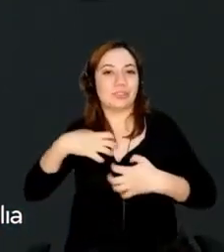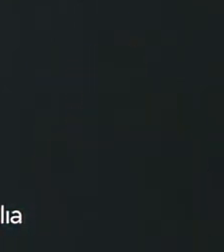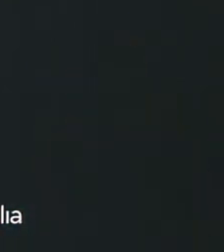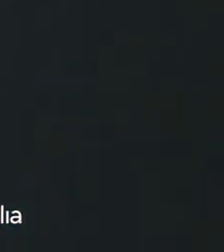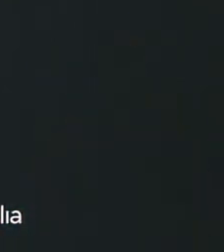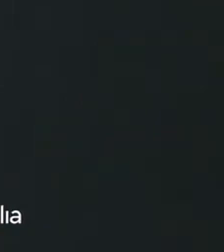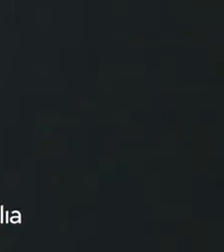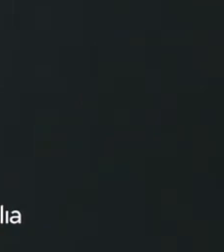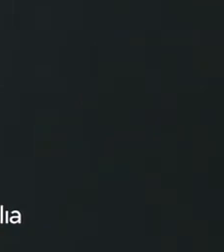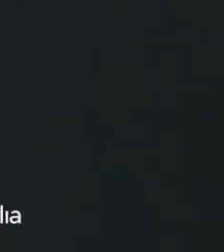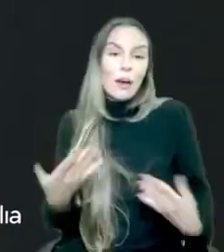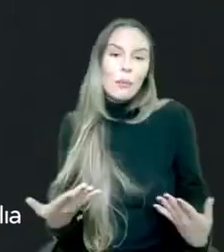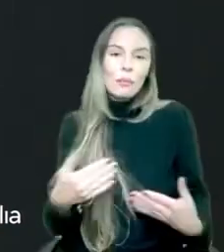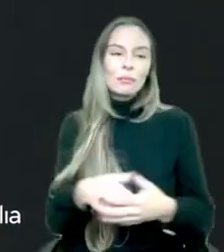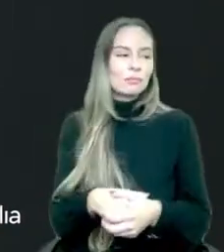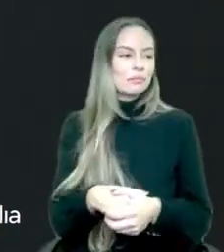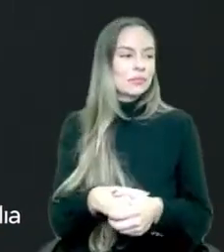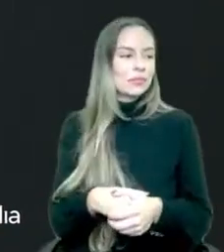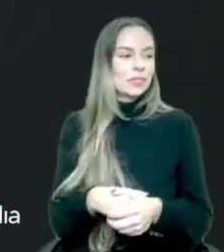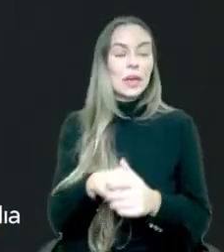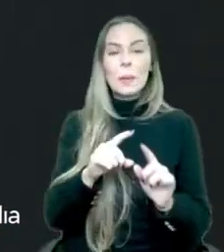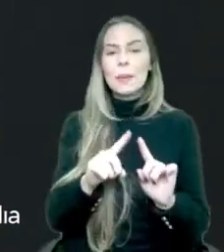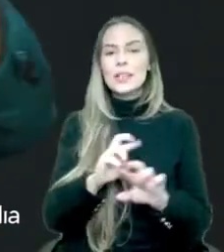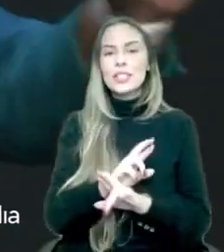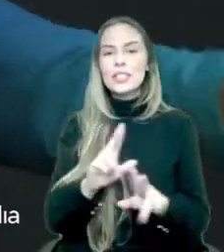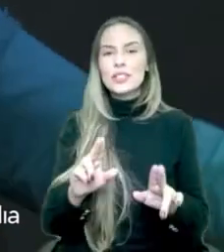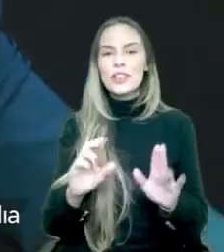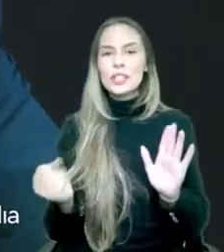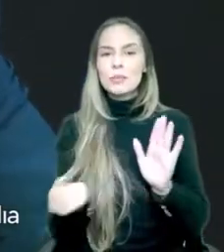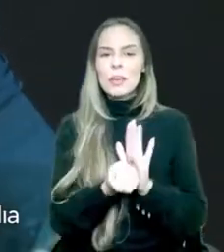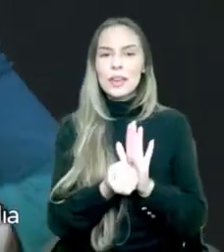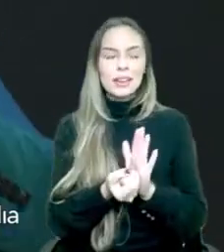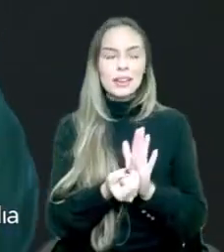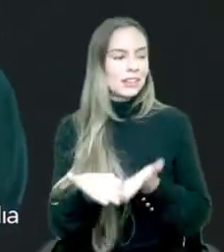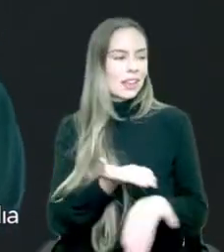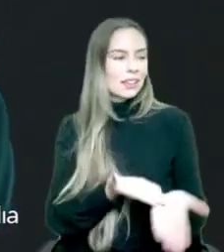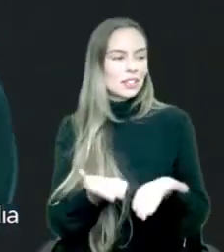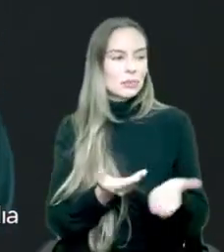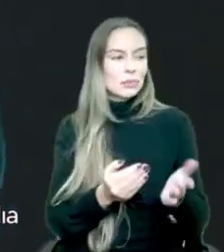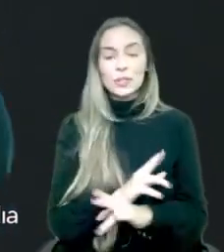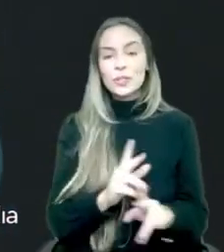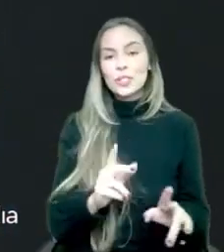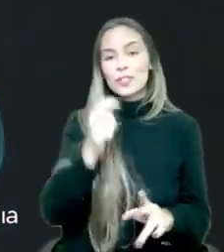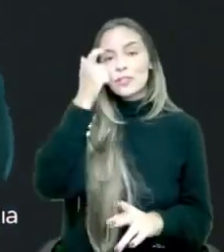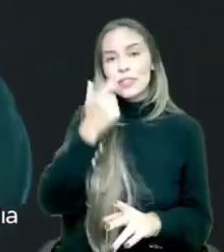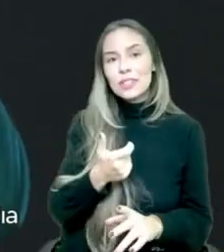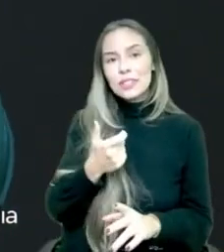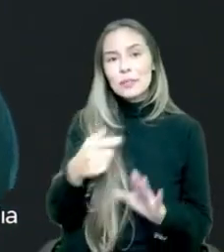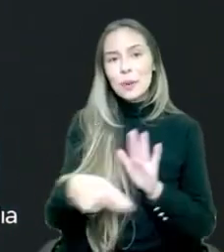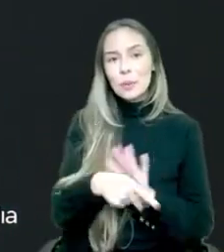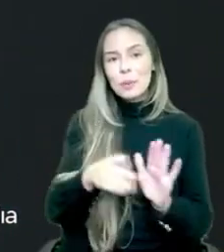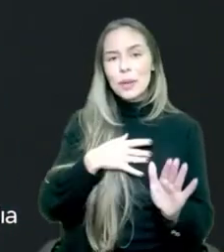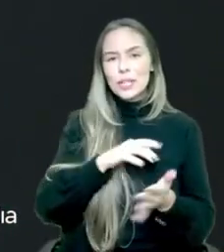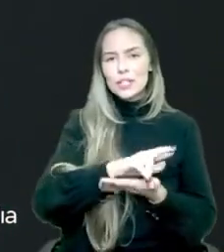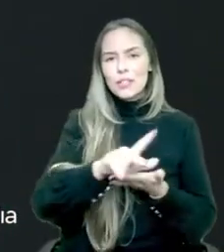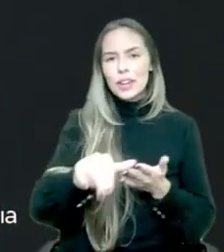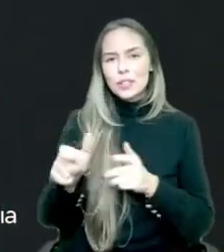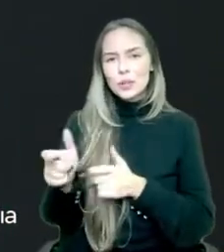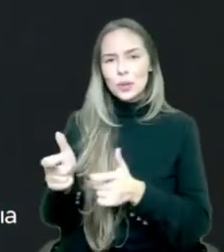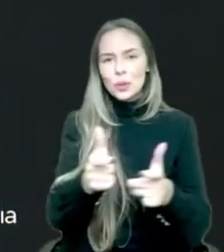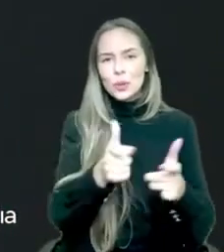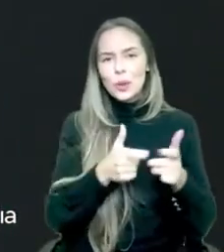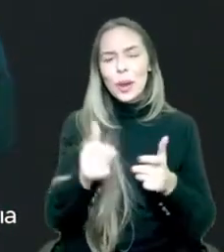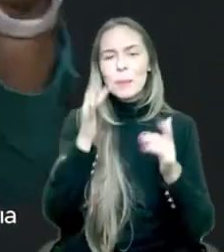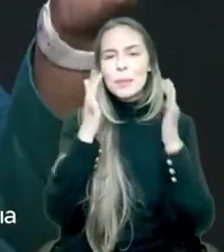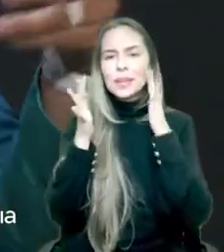But different brands would cater to that different version of yourself in all those different places. And you can imagine brands will start thinking about not just you for you, but